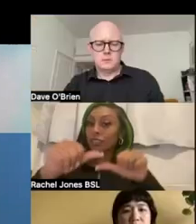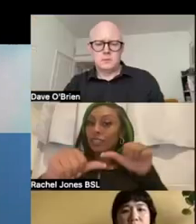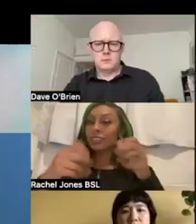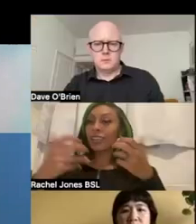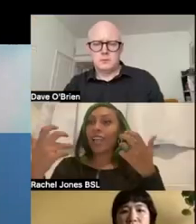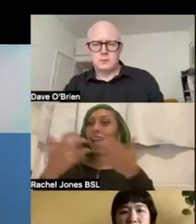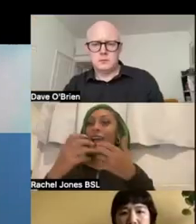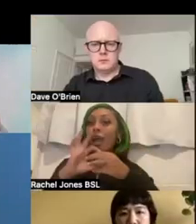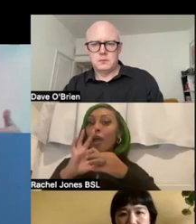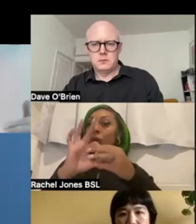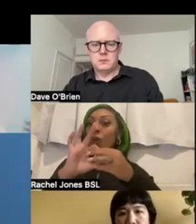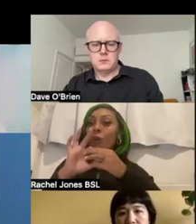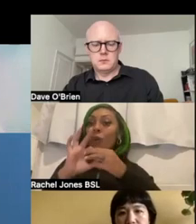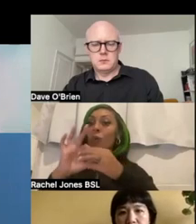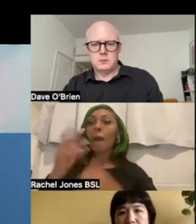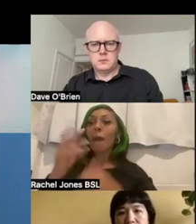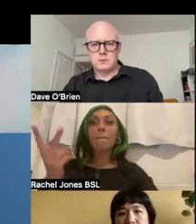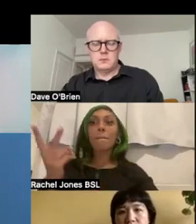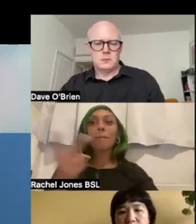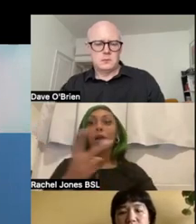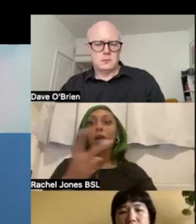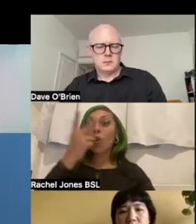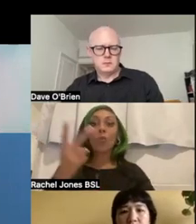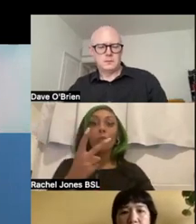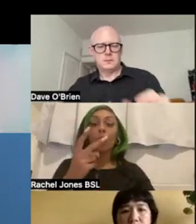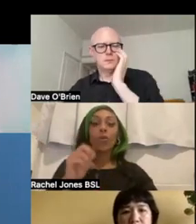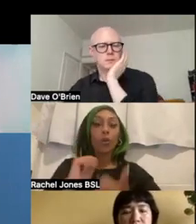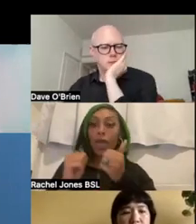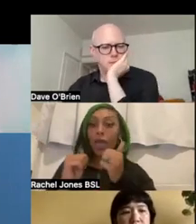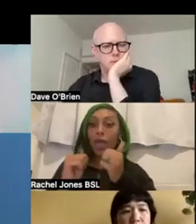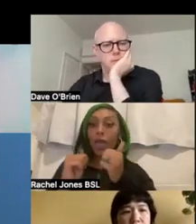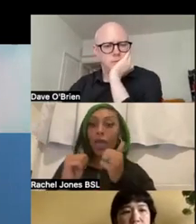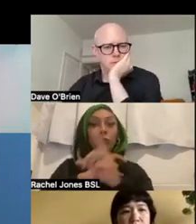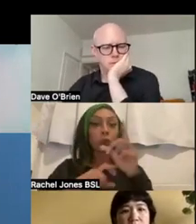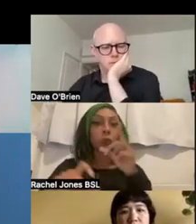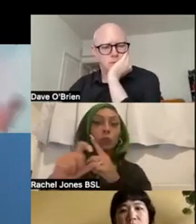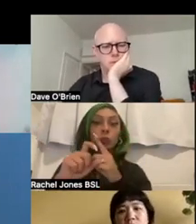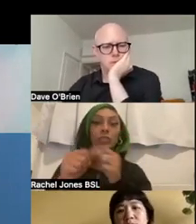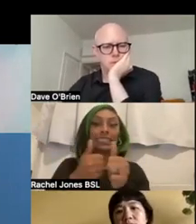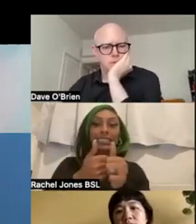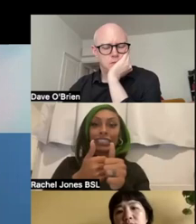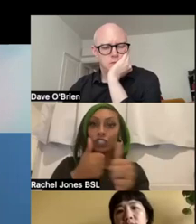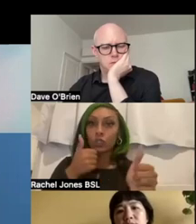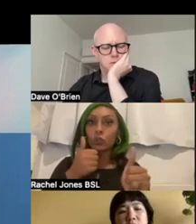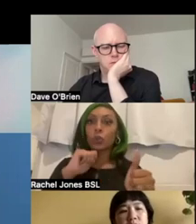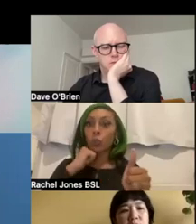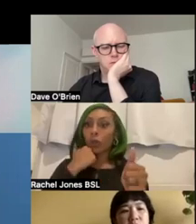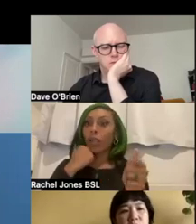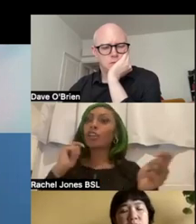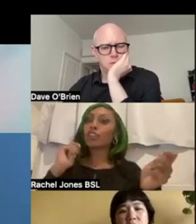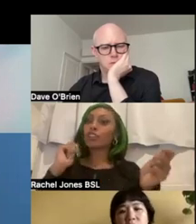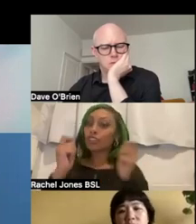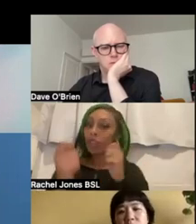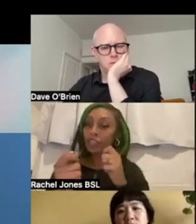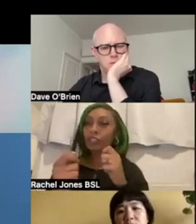from the communities, the institution we're working with or in, and the organizations that we partner